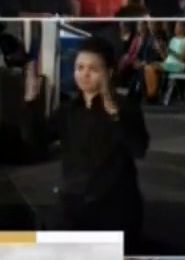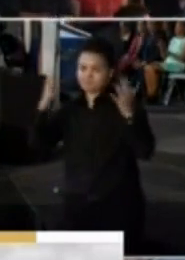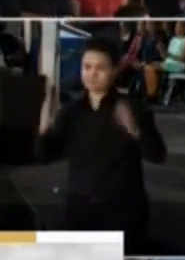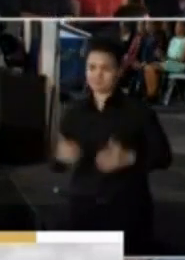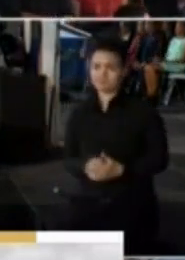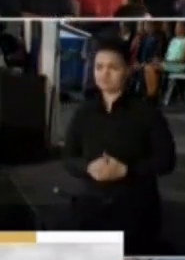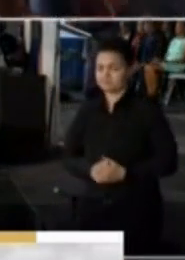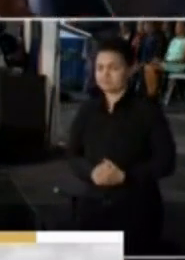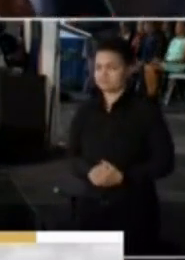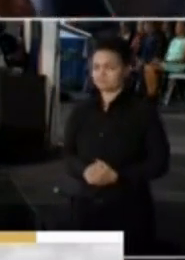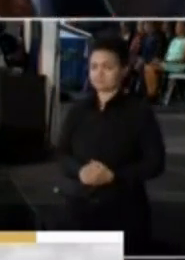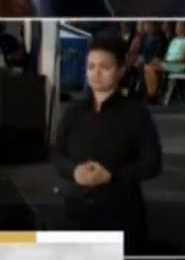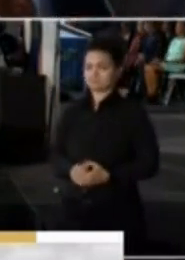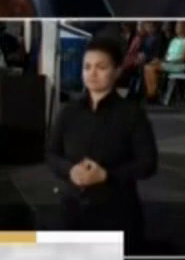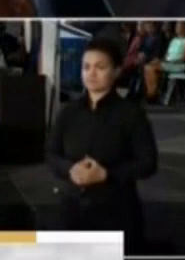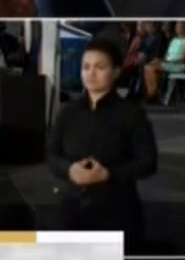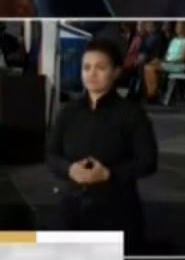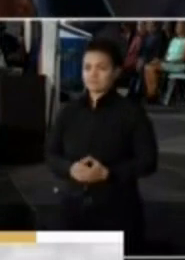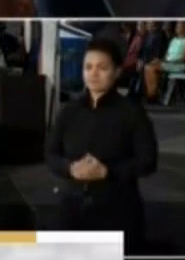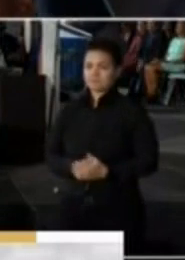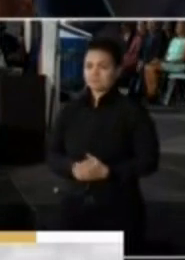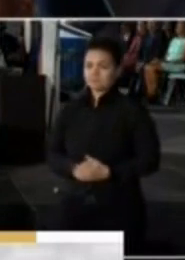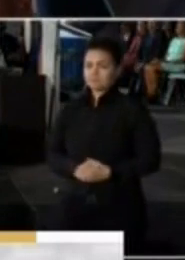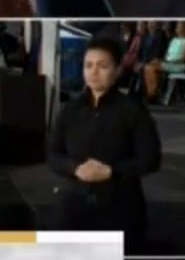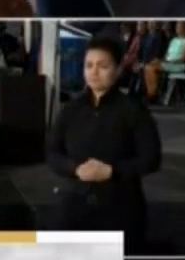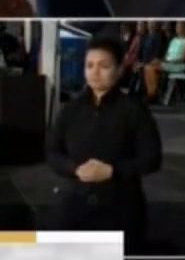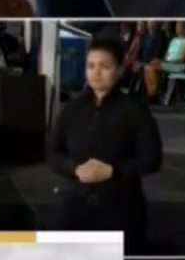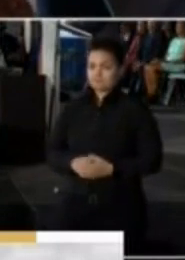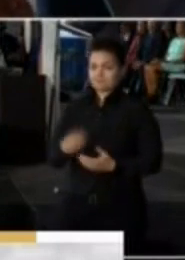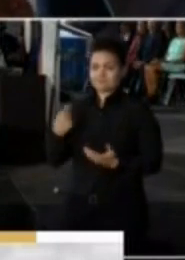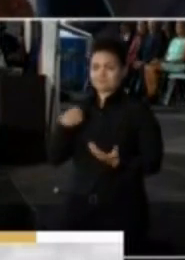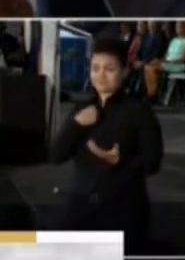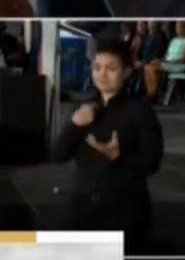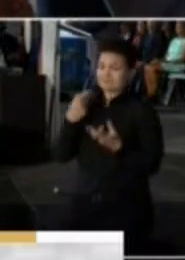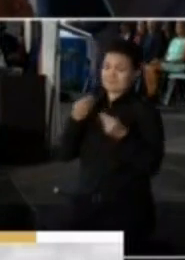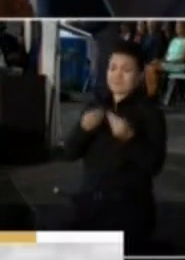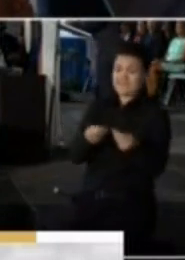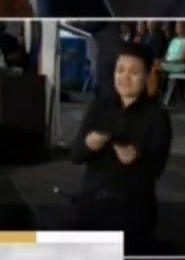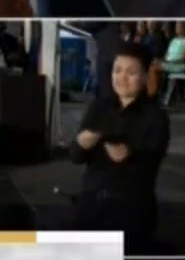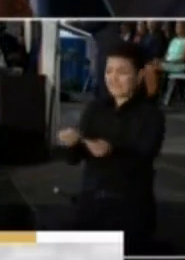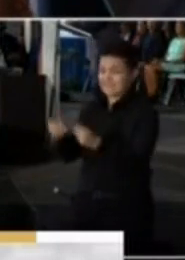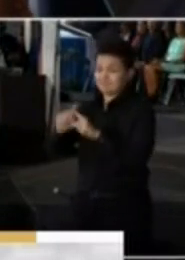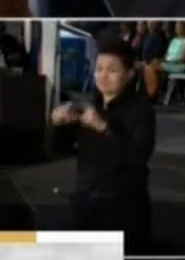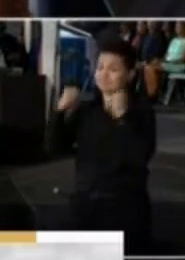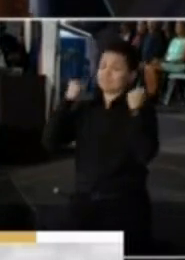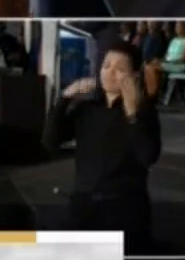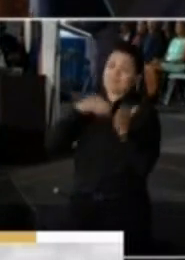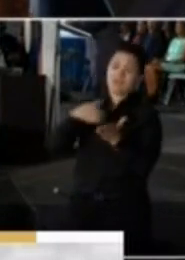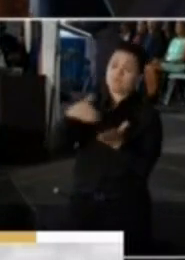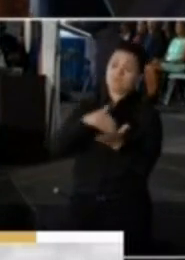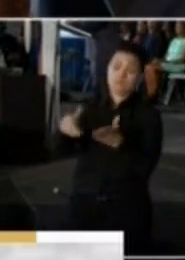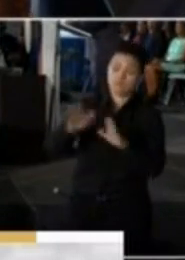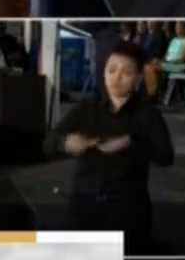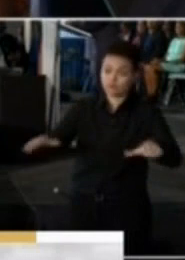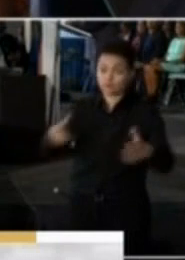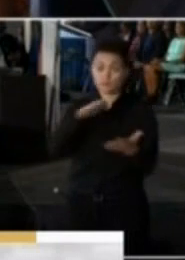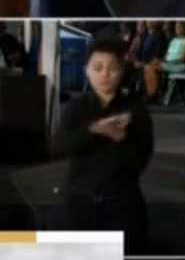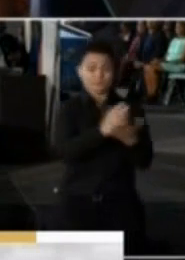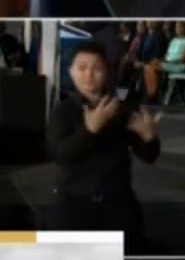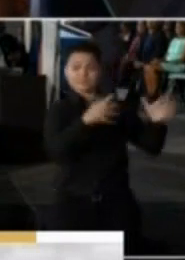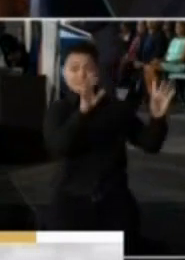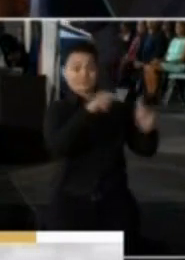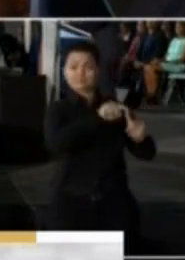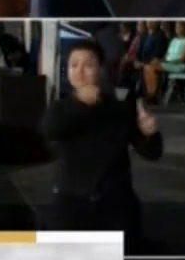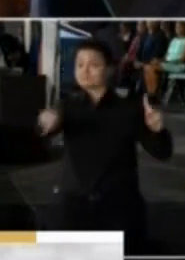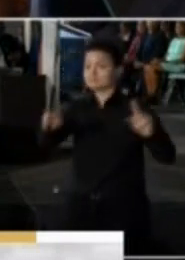We fed thousands of children through an after-school meals program. They come into our rec centers, we're feeding them. Made record investments in summer